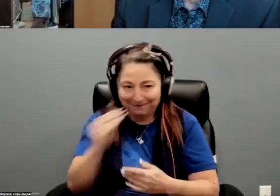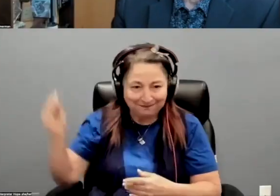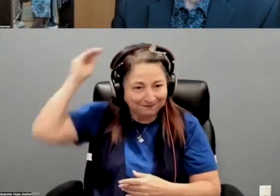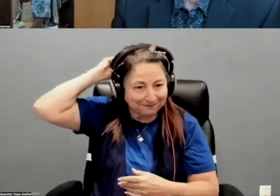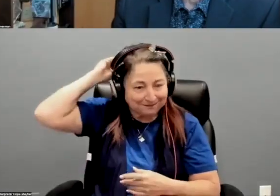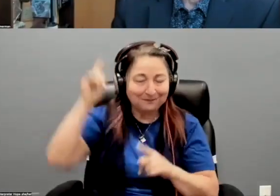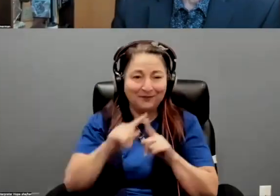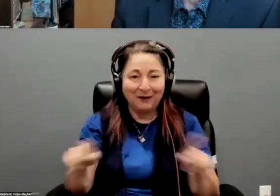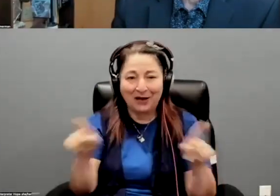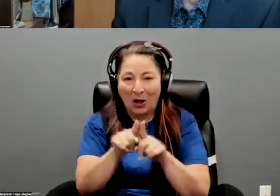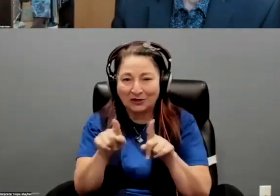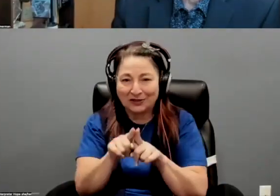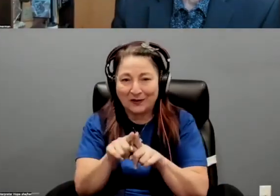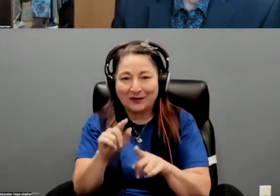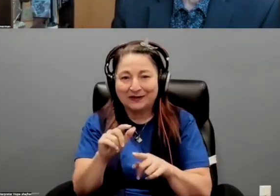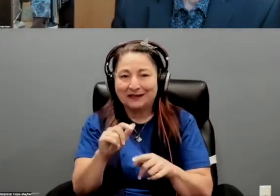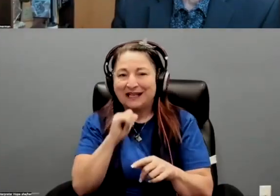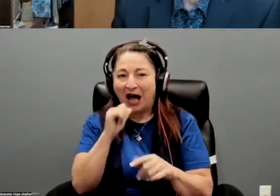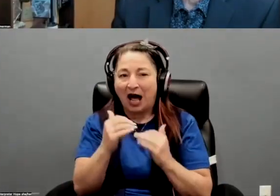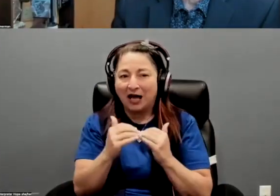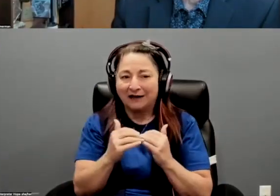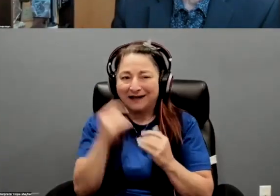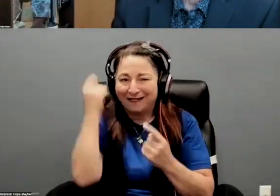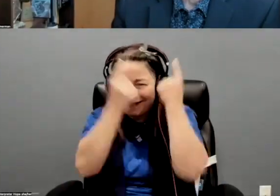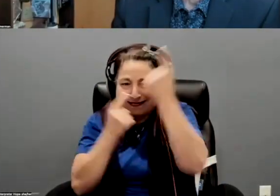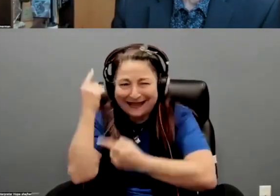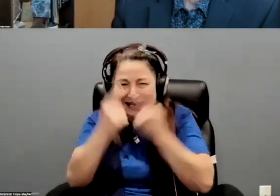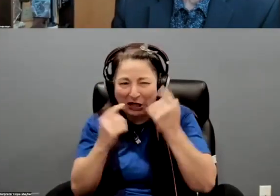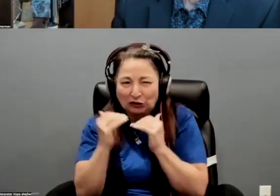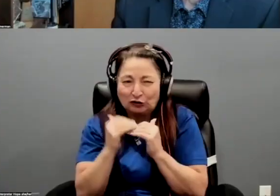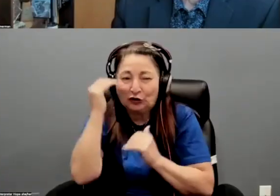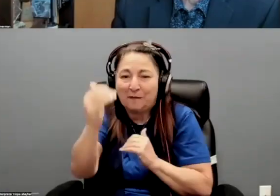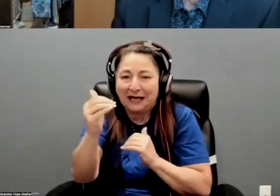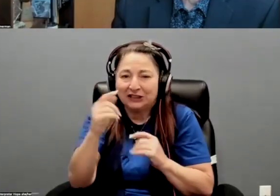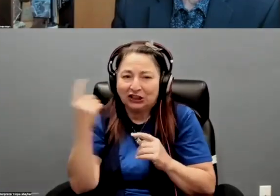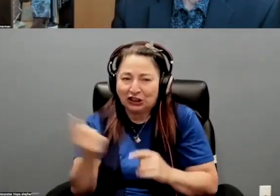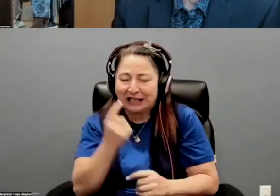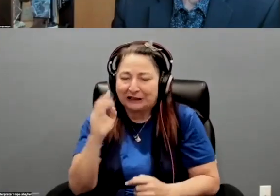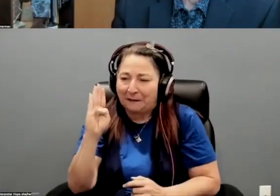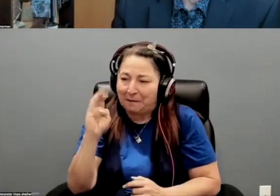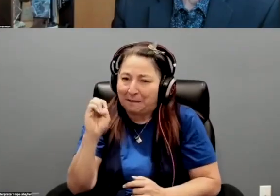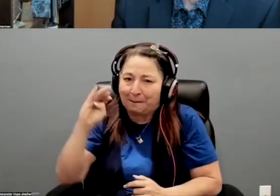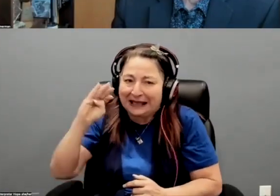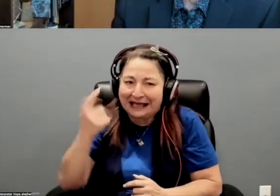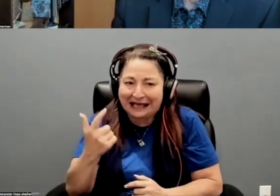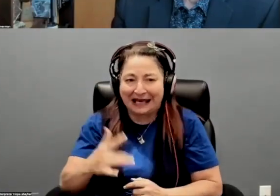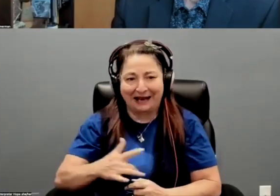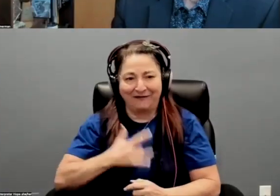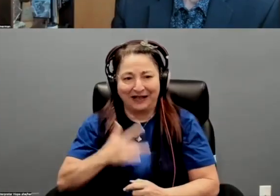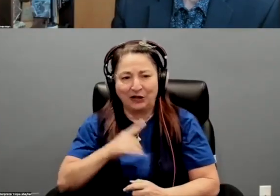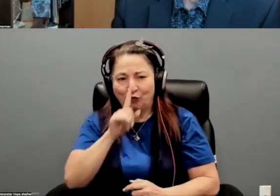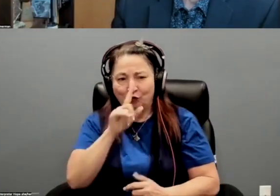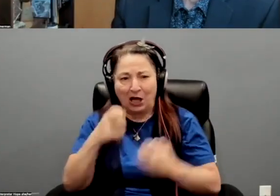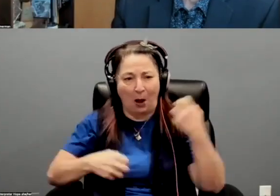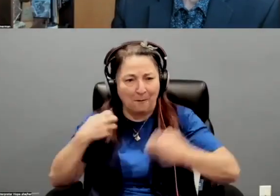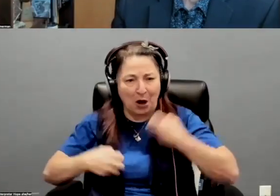also not trying to overthink that too much and just being and feeling the real emotions within the scene